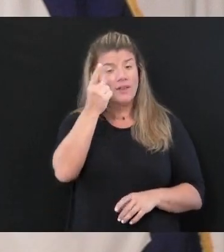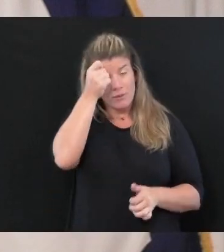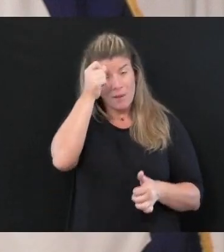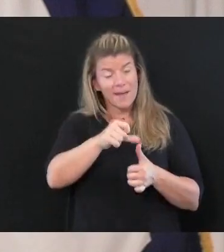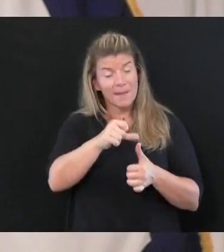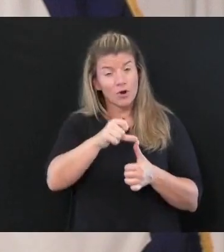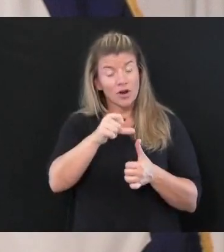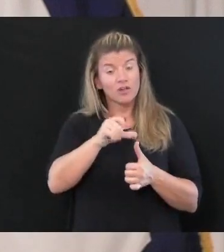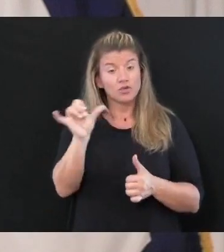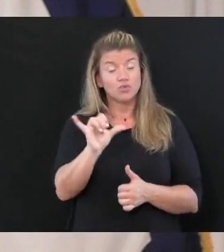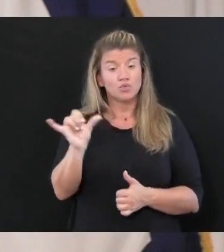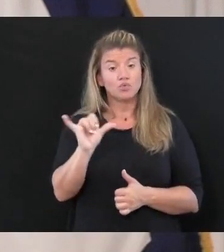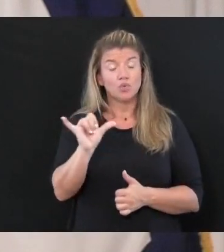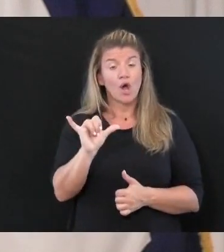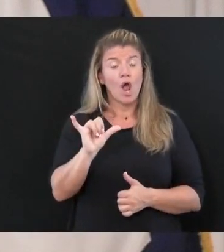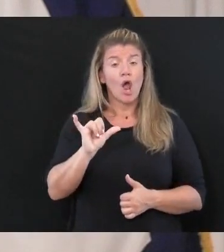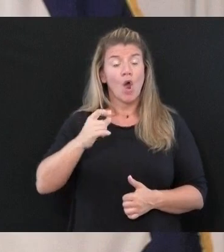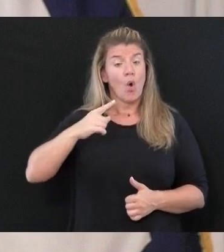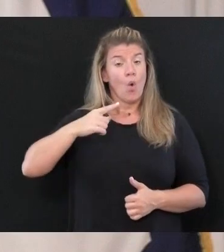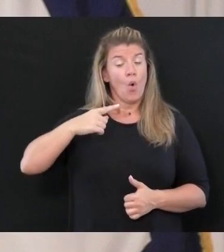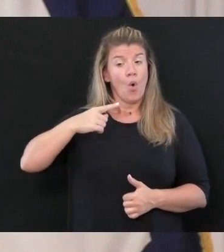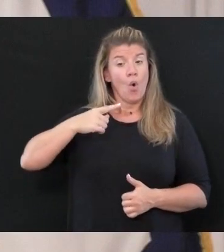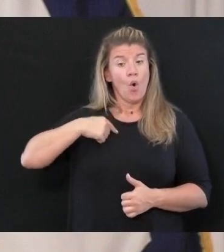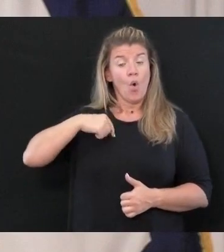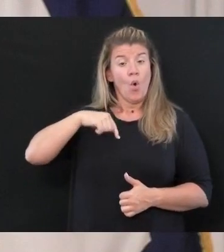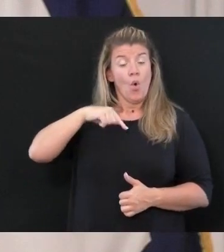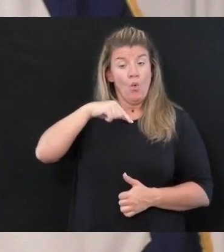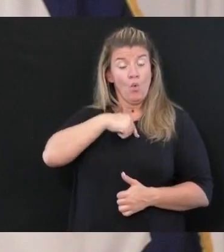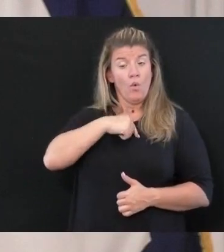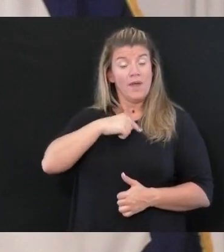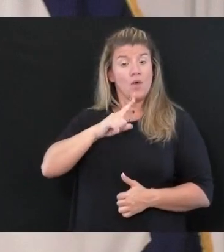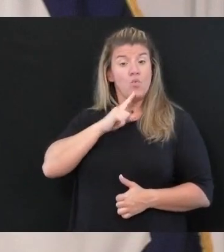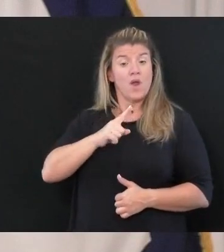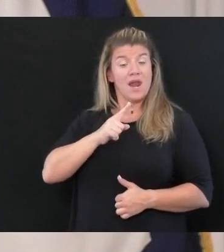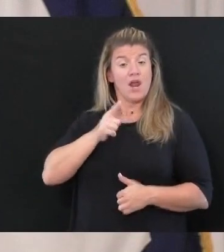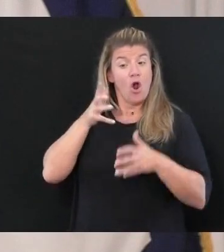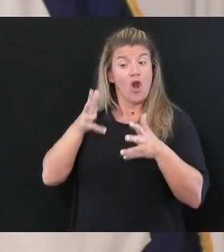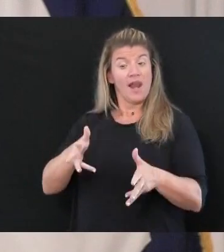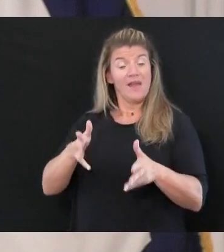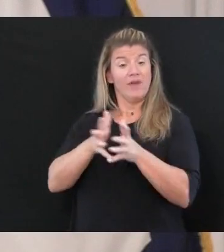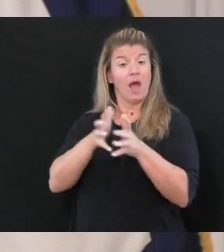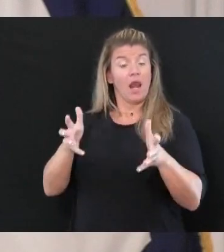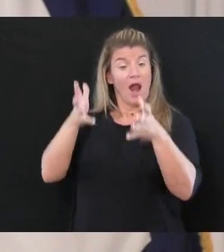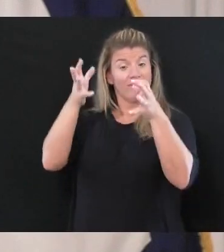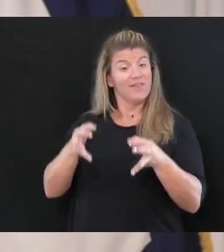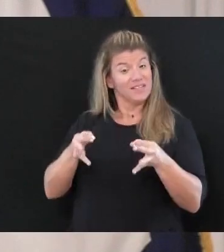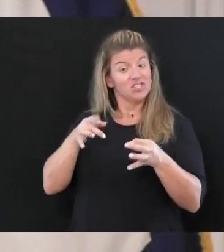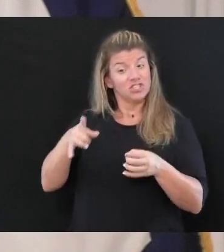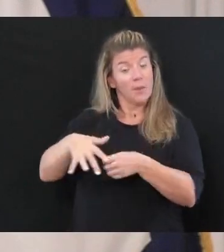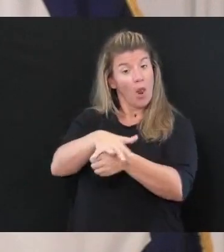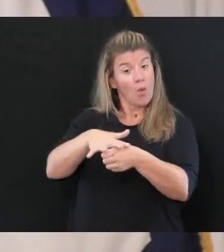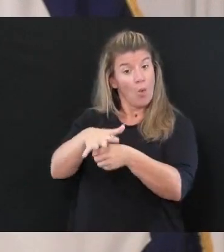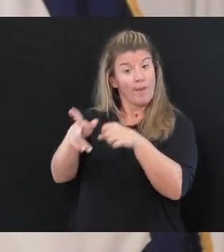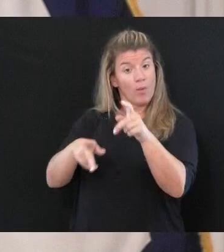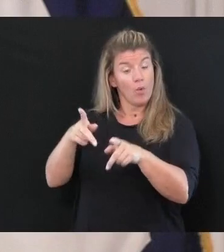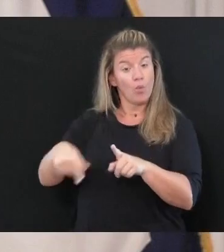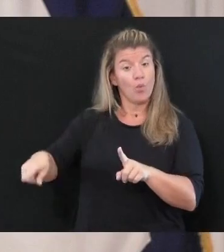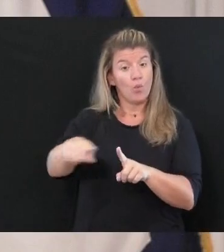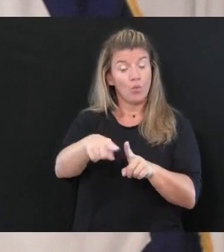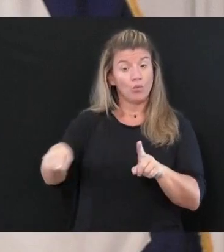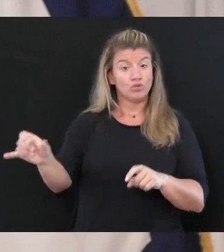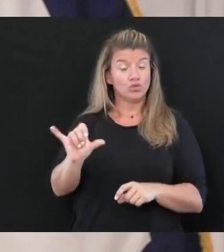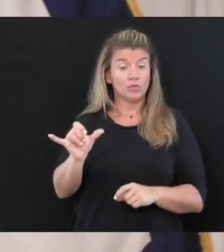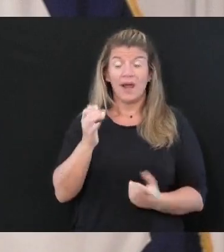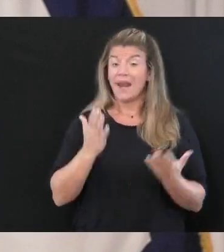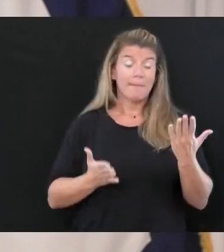too, Charles, you know, we are leaving so much of these decisions to the local people as well. I mean, it may